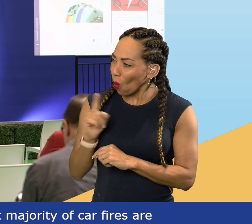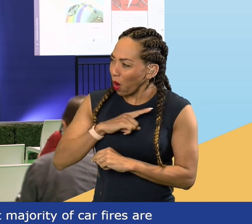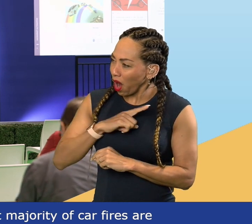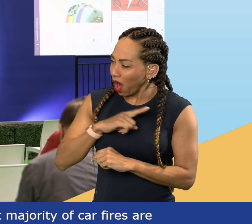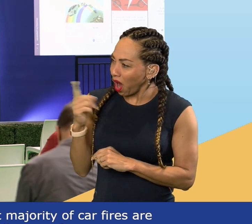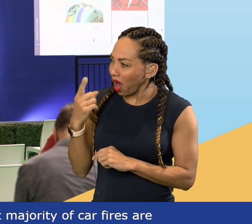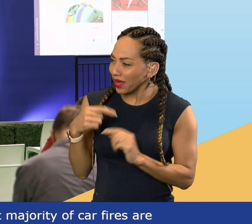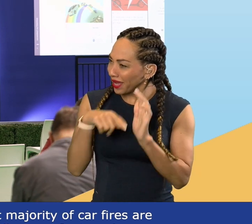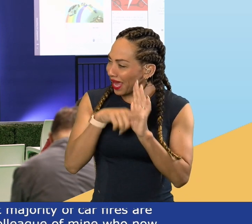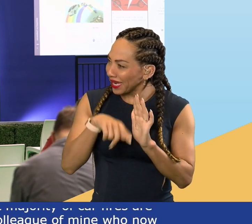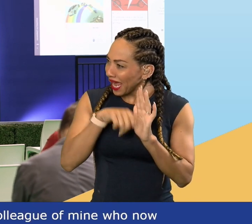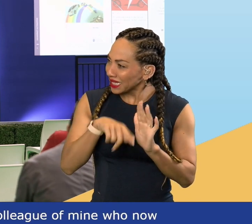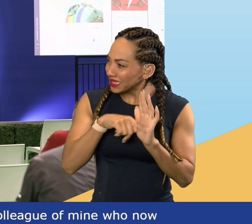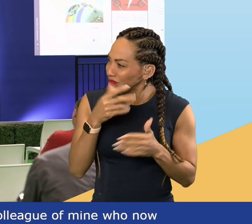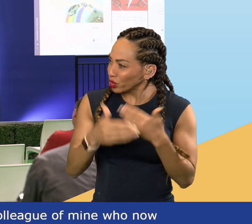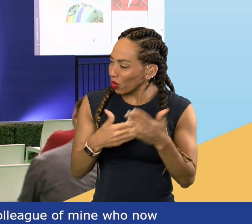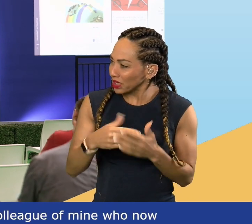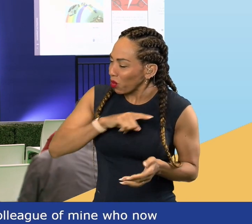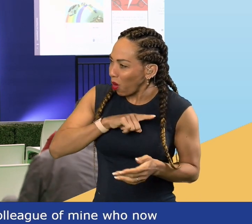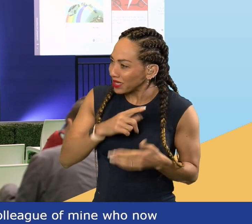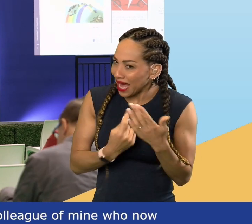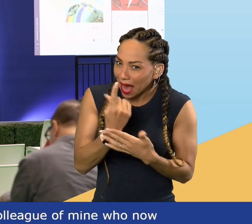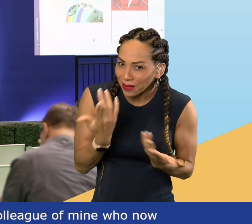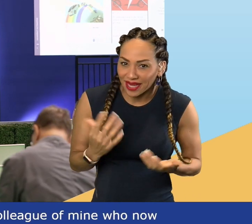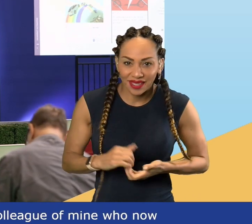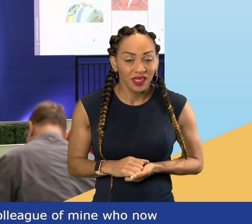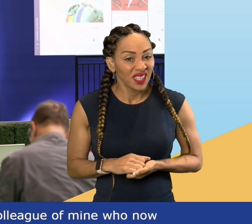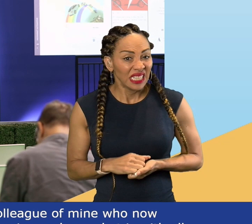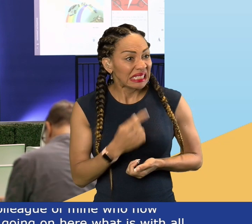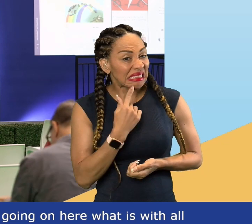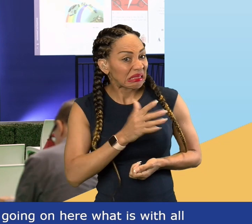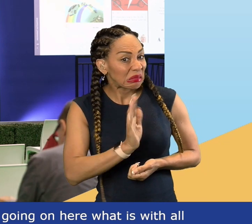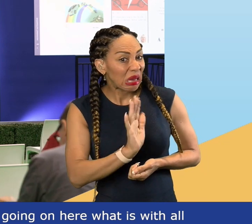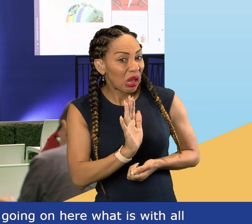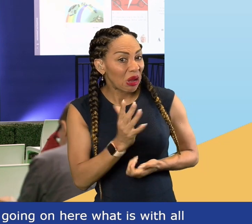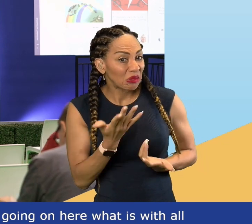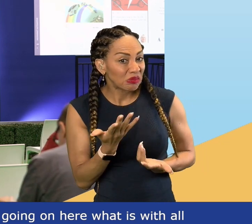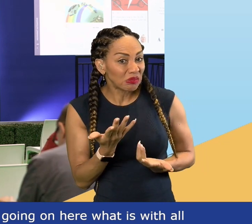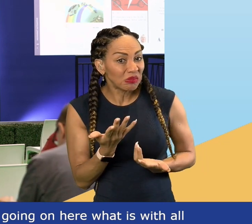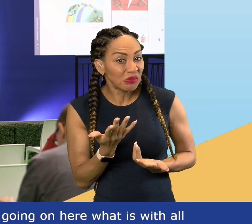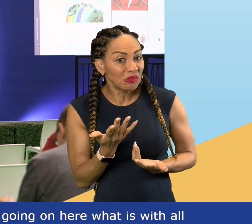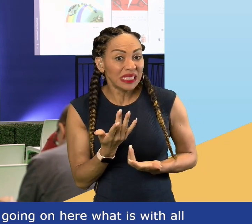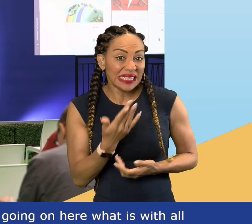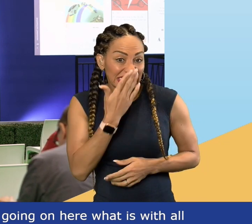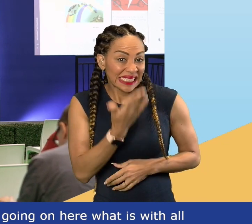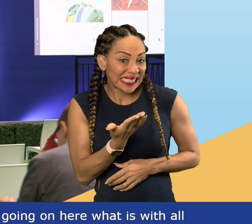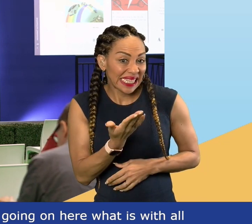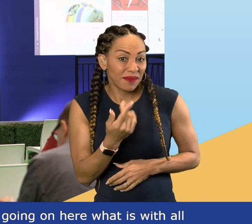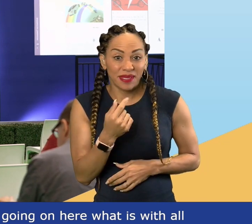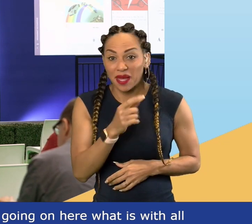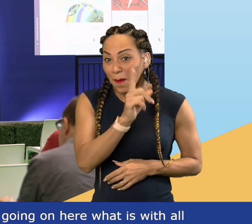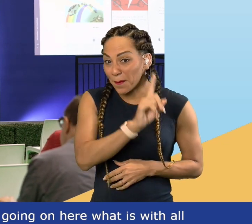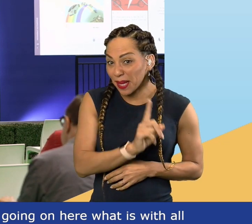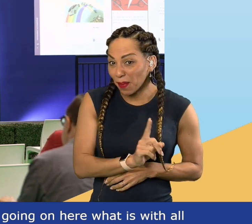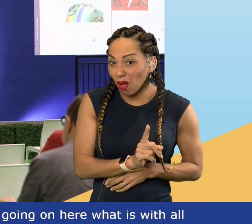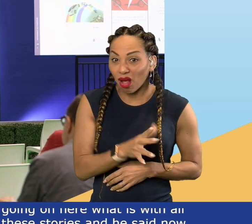Are you being paid to write these stories? And he said, no, it's nothing like that, really. It's just simply that people quite like reading negative electric car stories, so we get asked to write